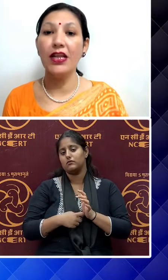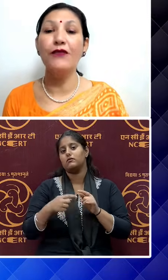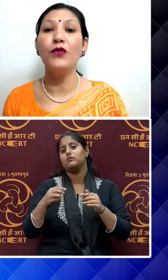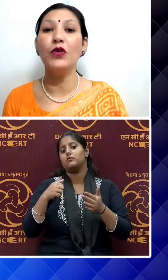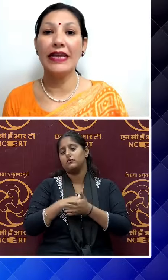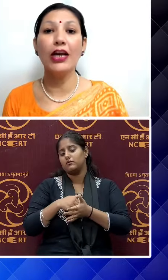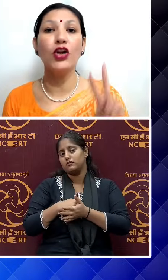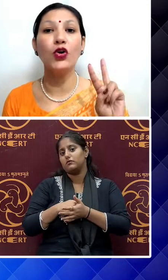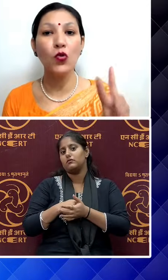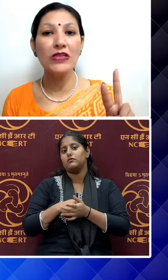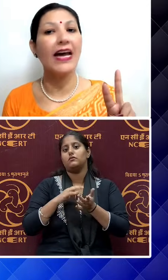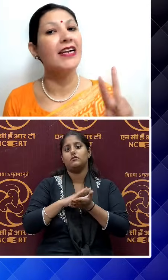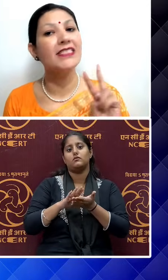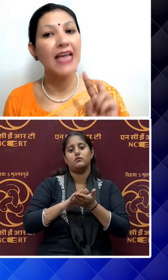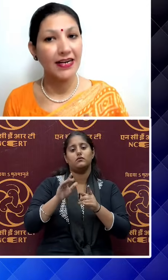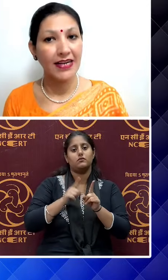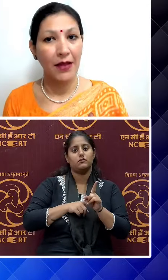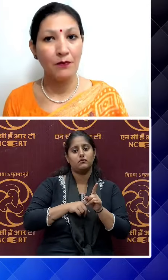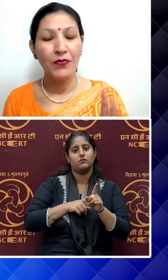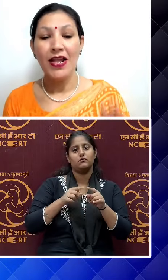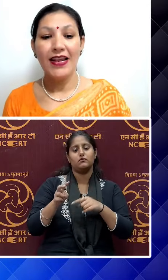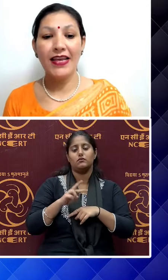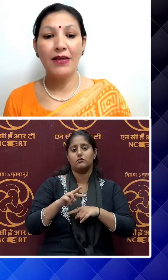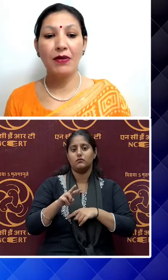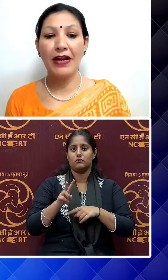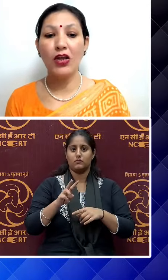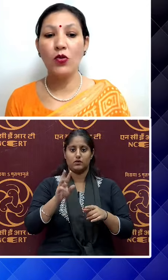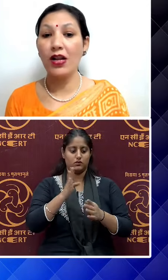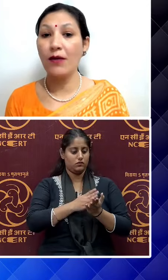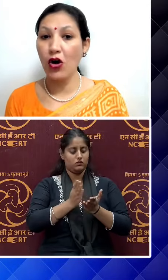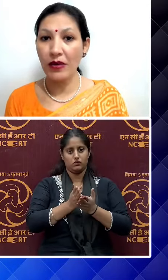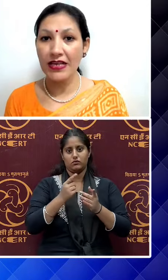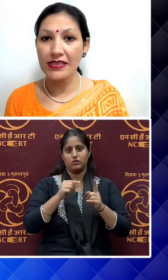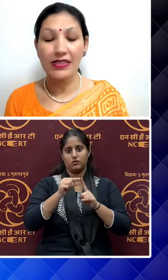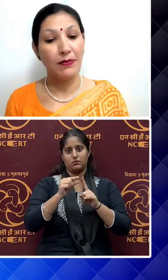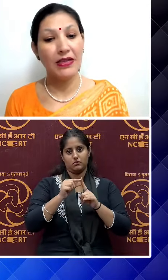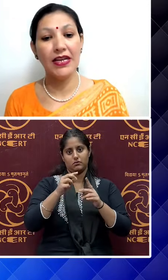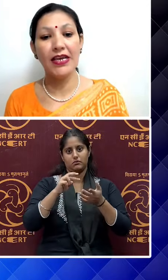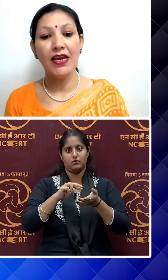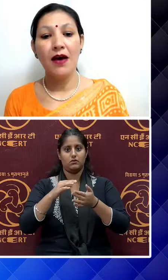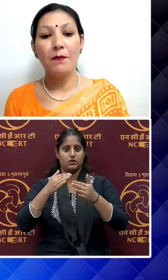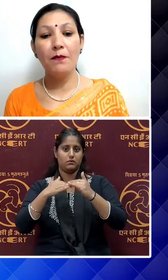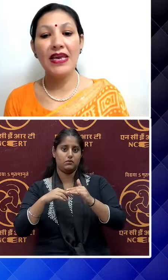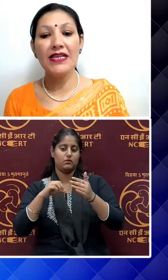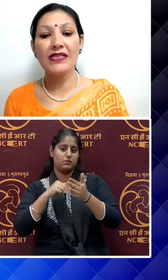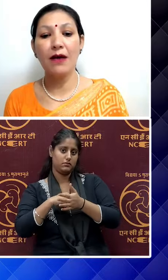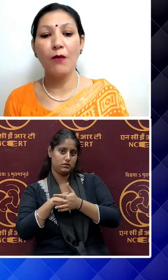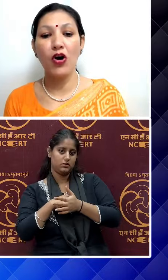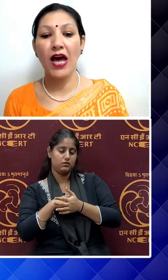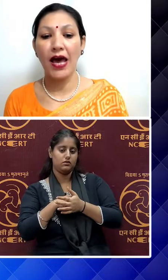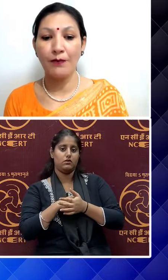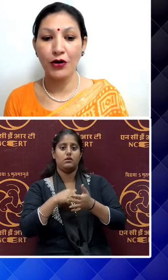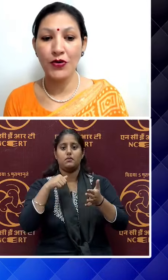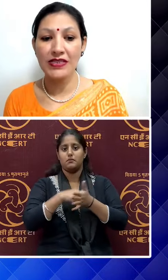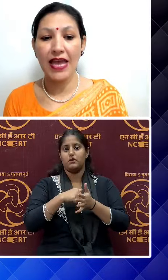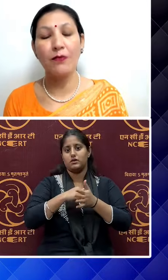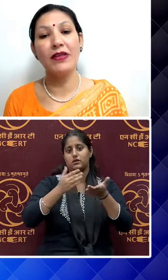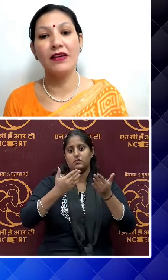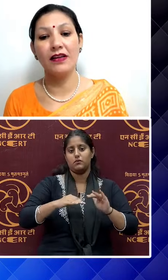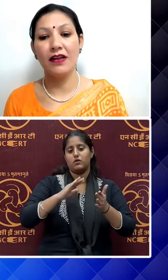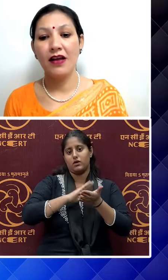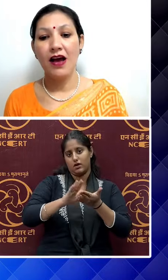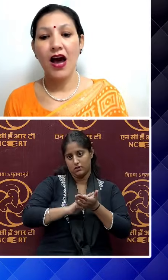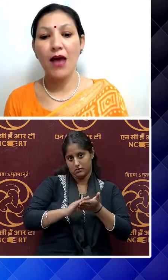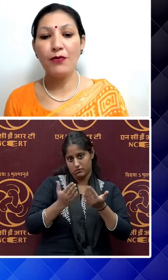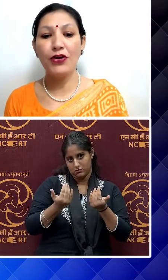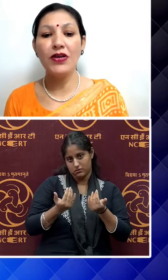be there if you take two sides at a time. Like perpendicular upon base, similarly base upon hypotenuse can be